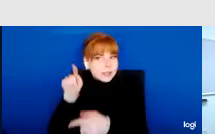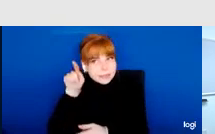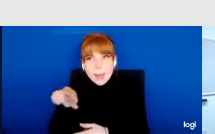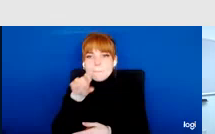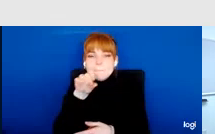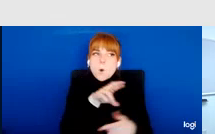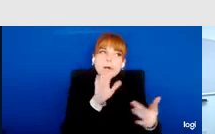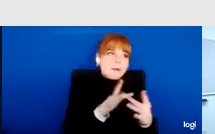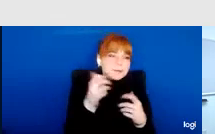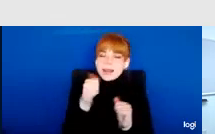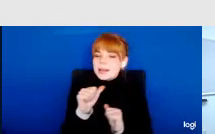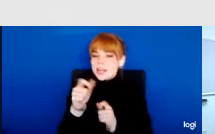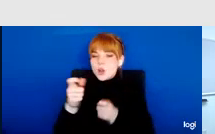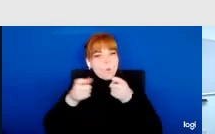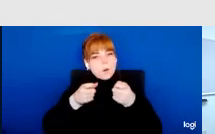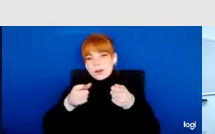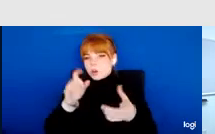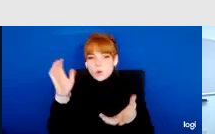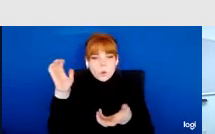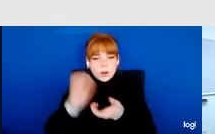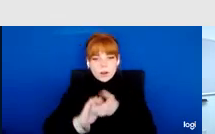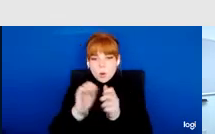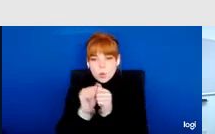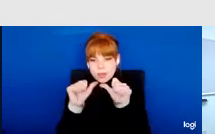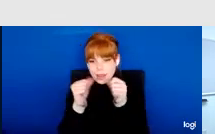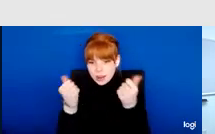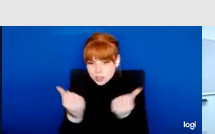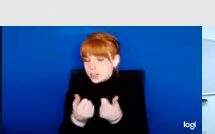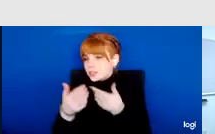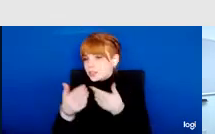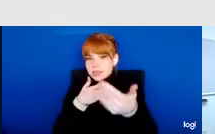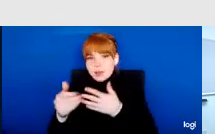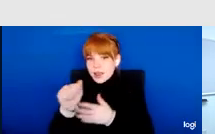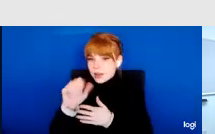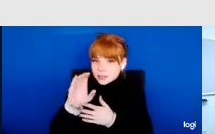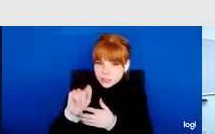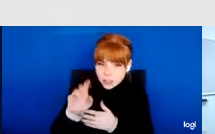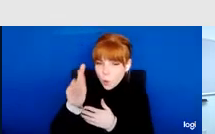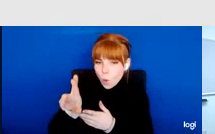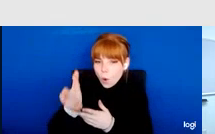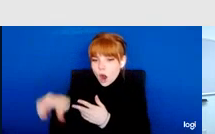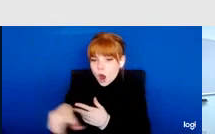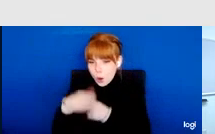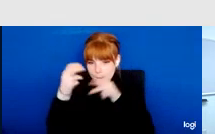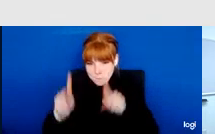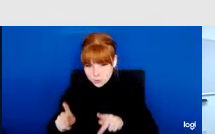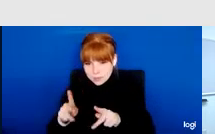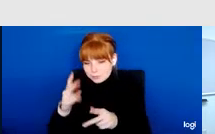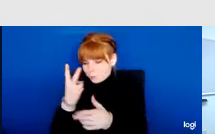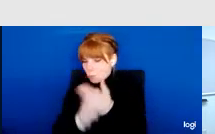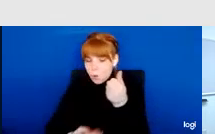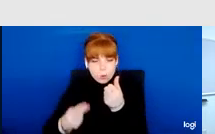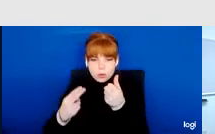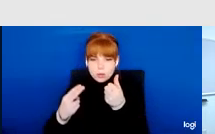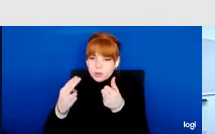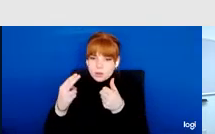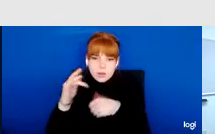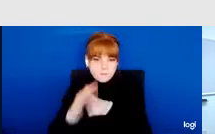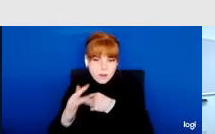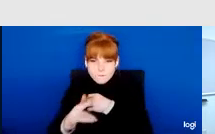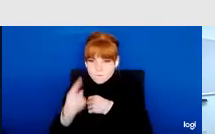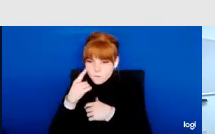any coordinator who is associated with the agency, whether the agency or a Minute person. They're both available for everyone who works